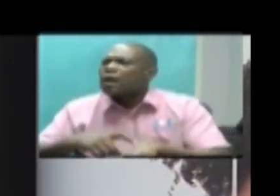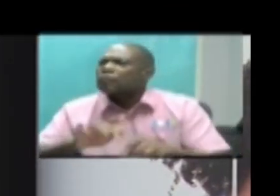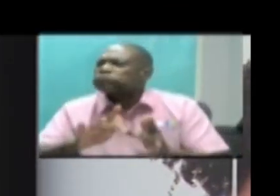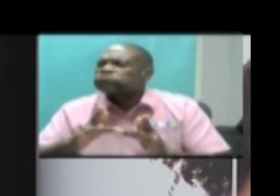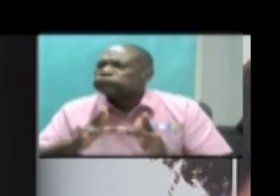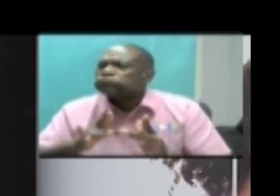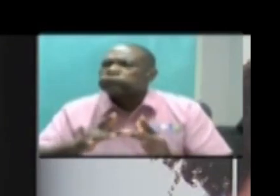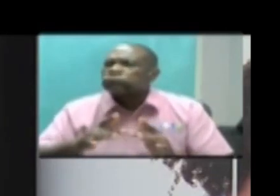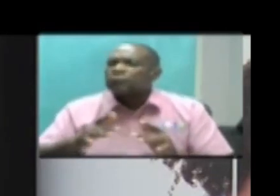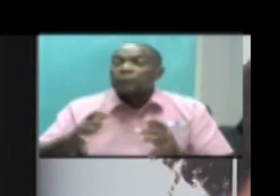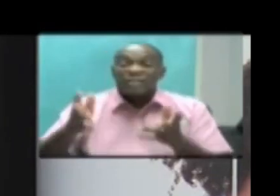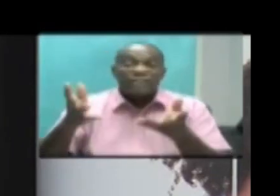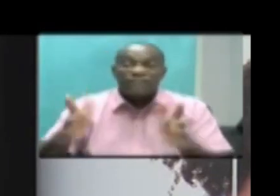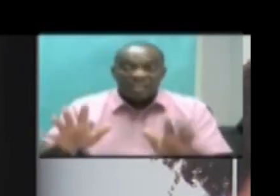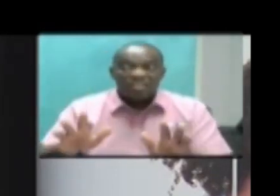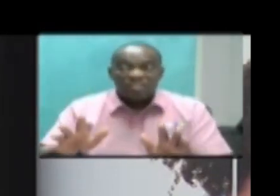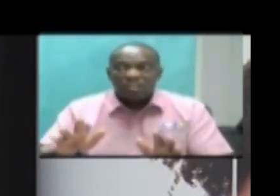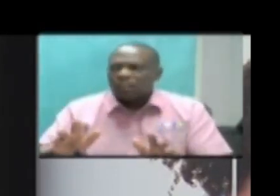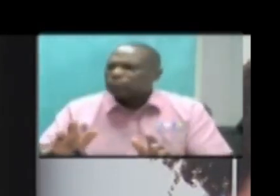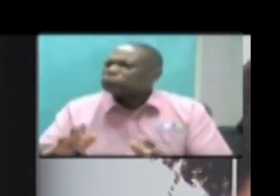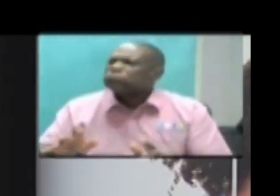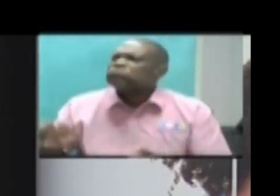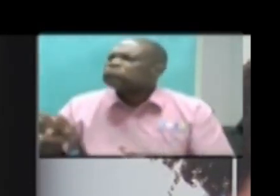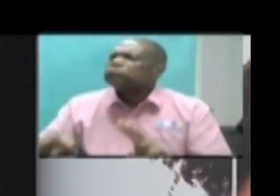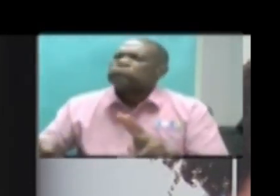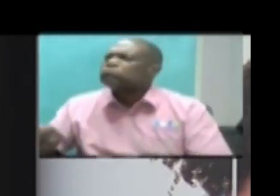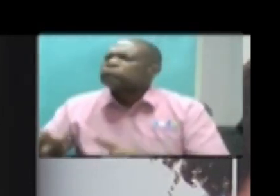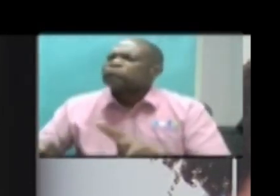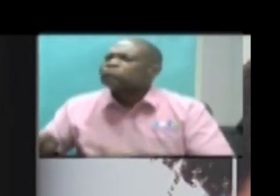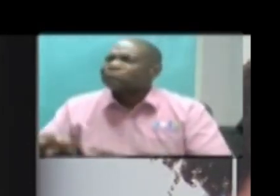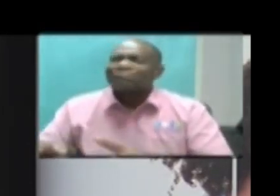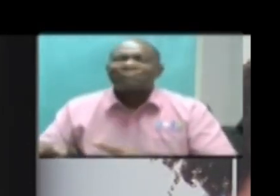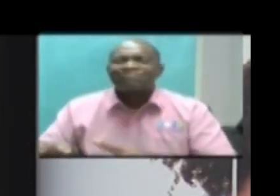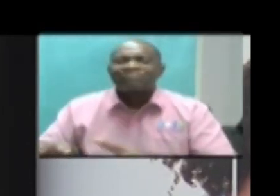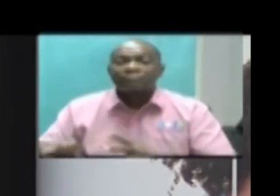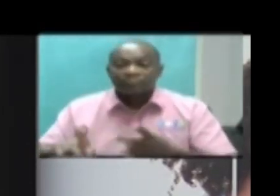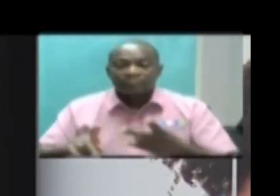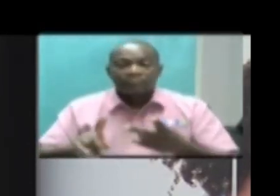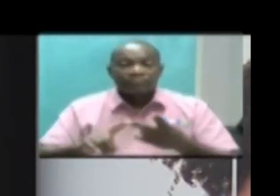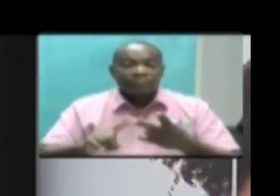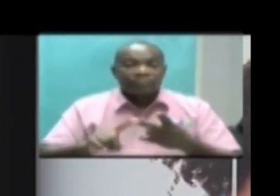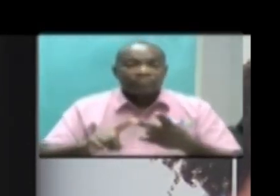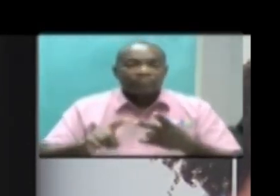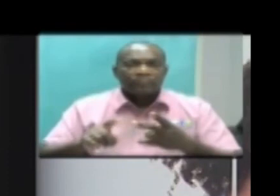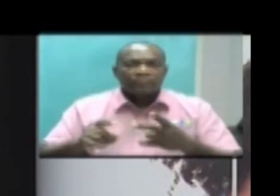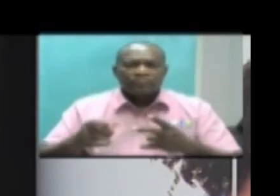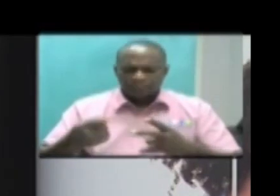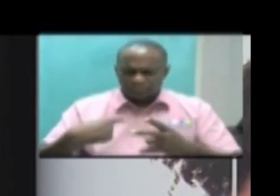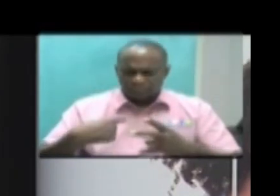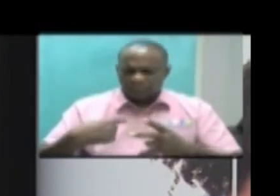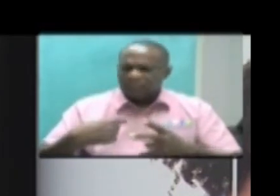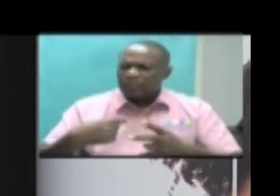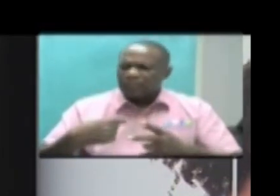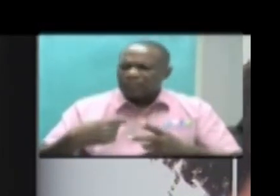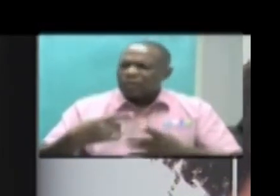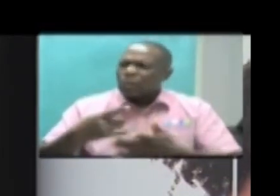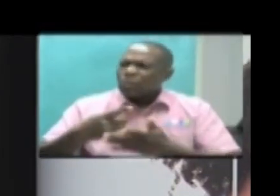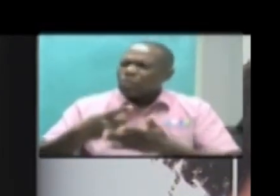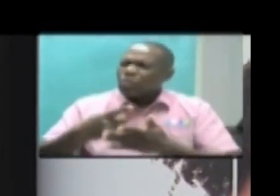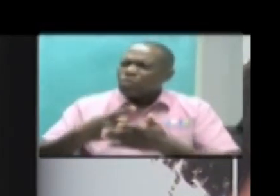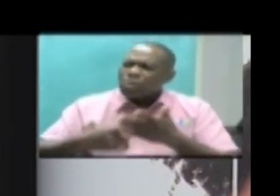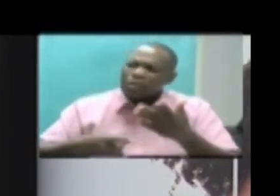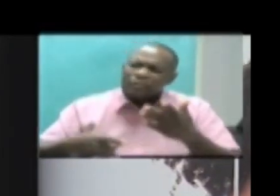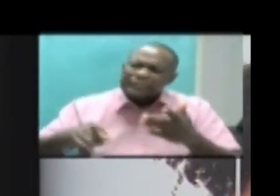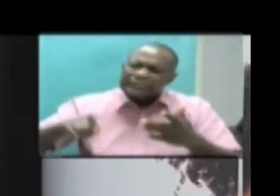off. Second part, ask yourself, what needs are they trying to meet by being online? Is it that they would